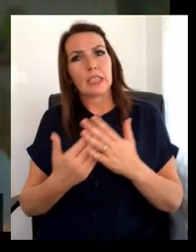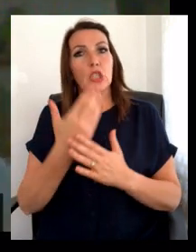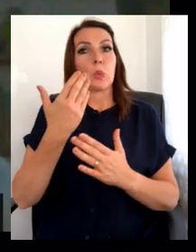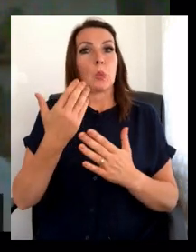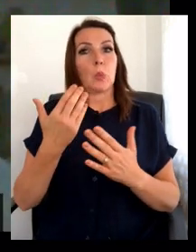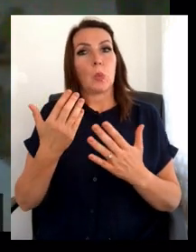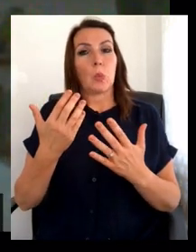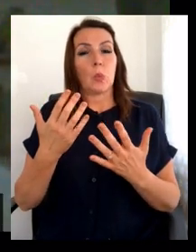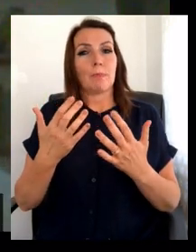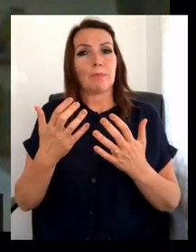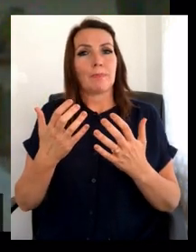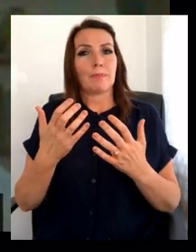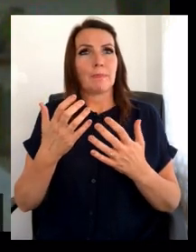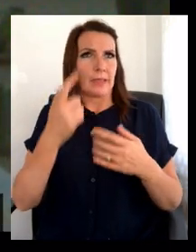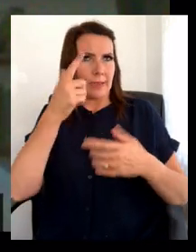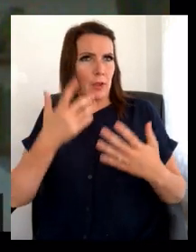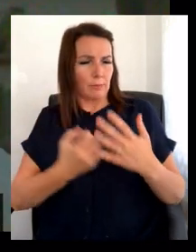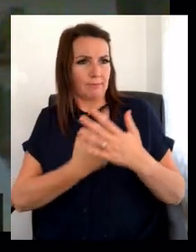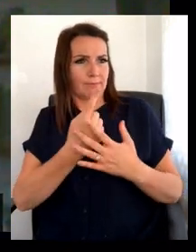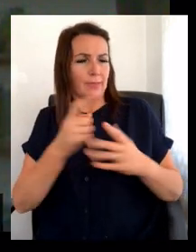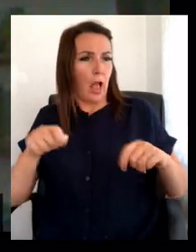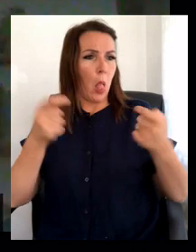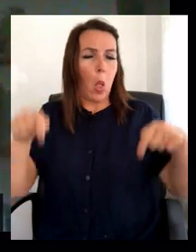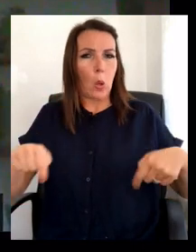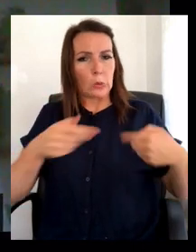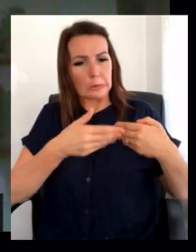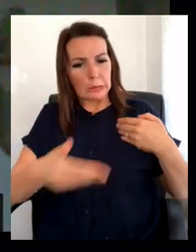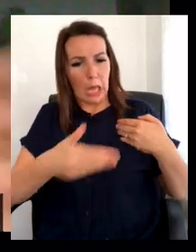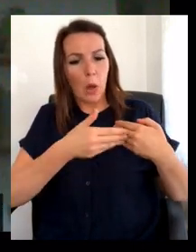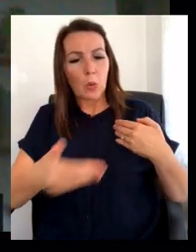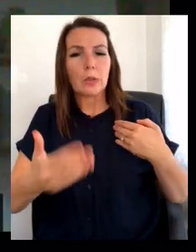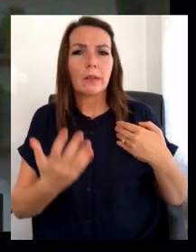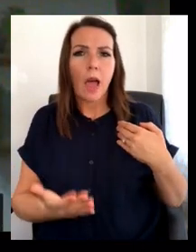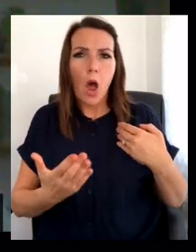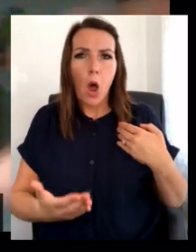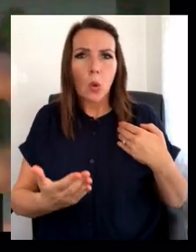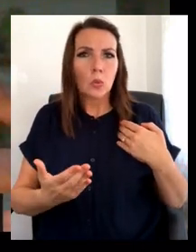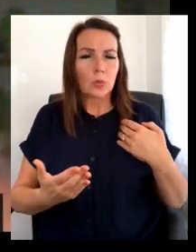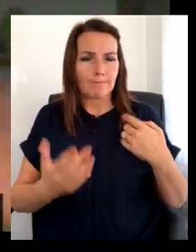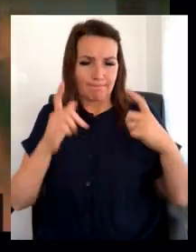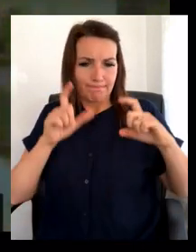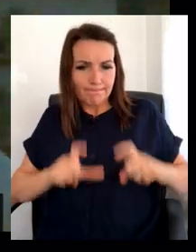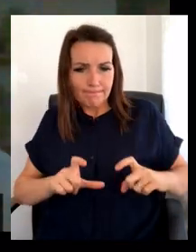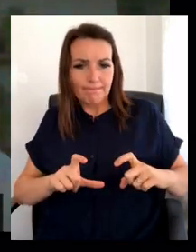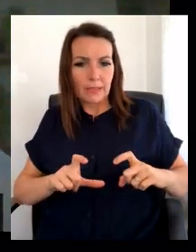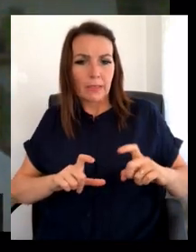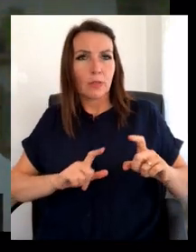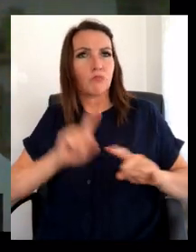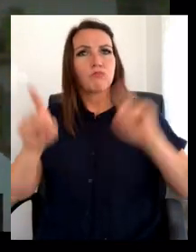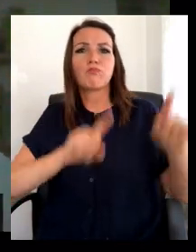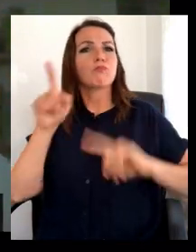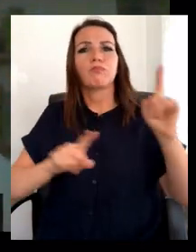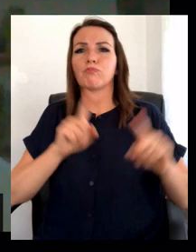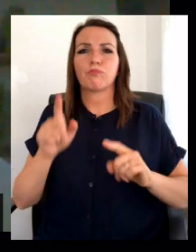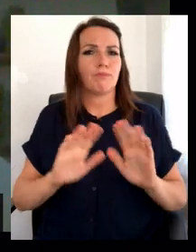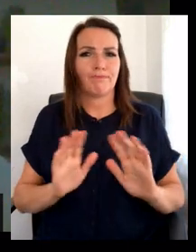in the new context of lockdown and restricted movements, it's almost, we're more open to the idea